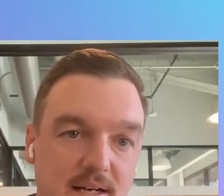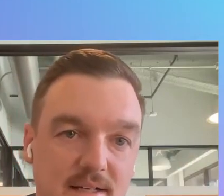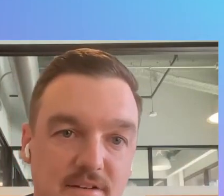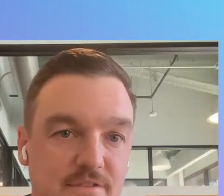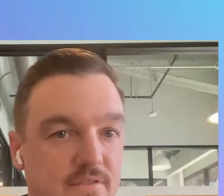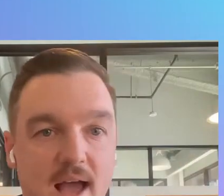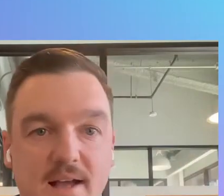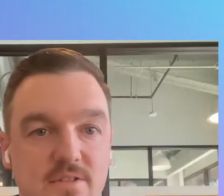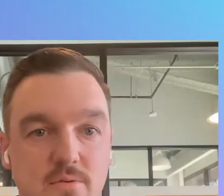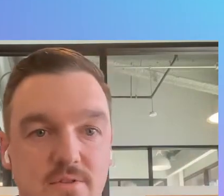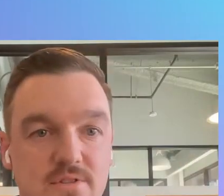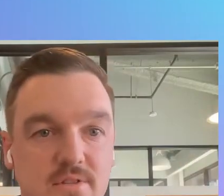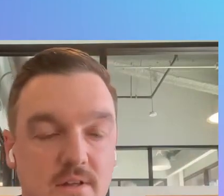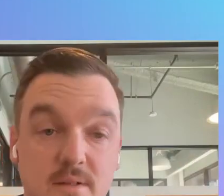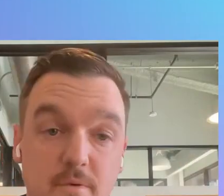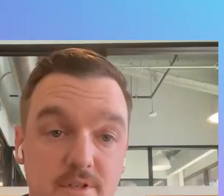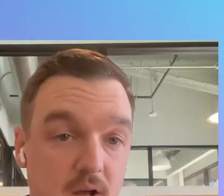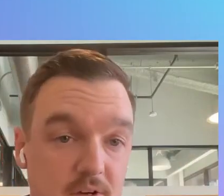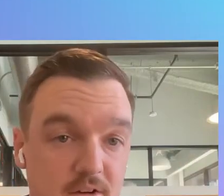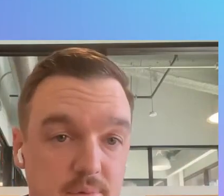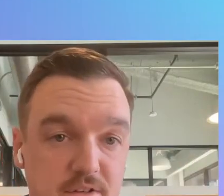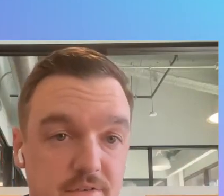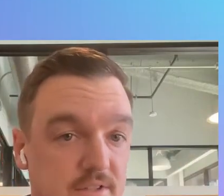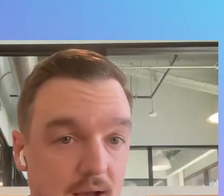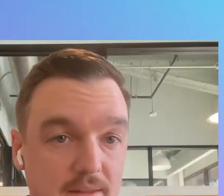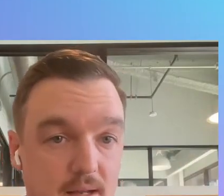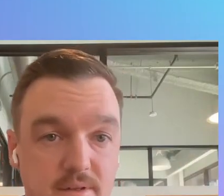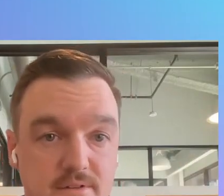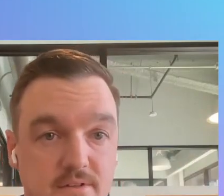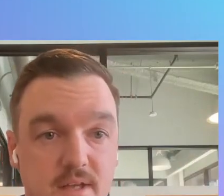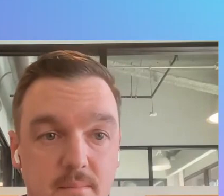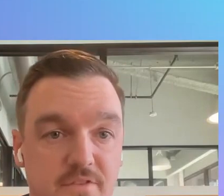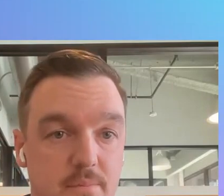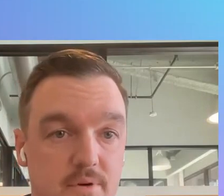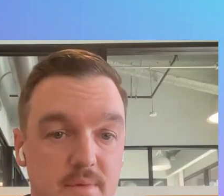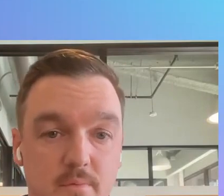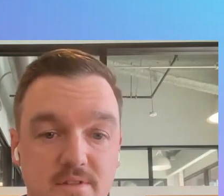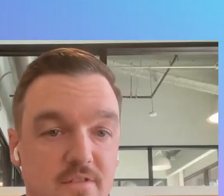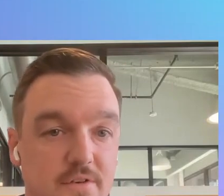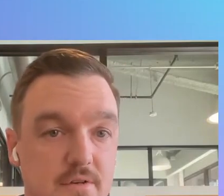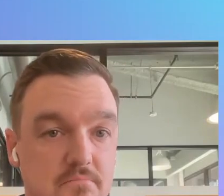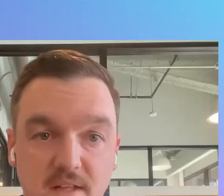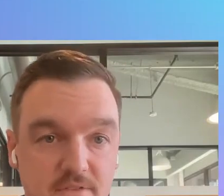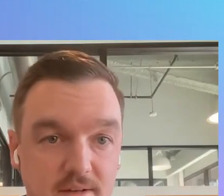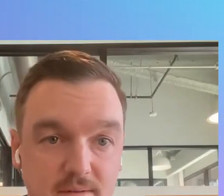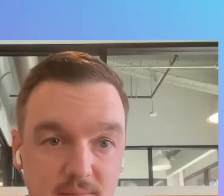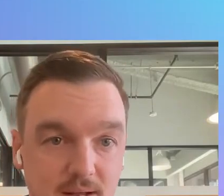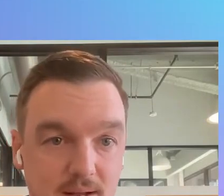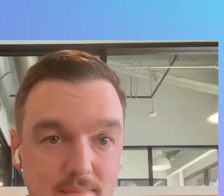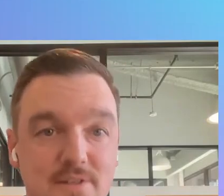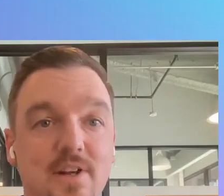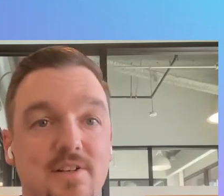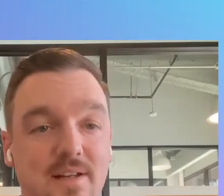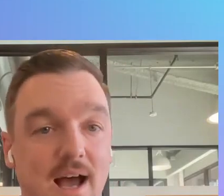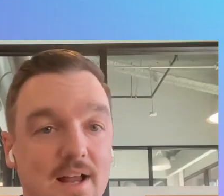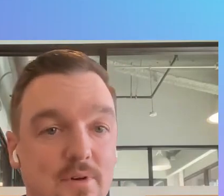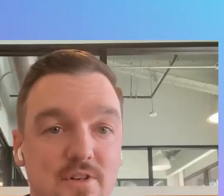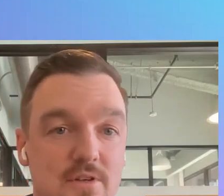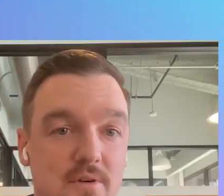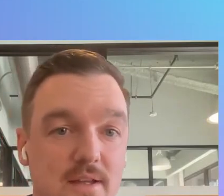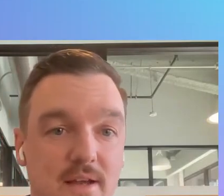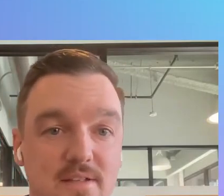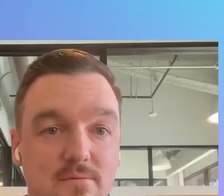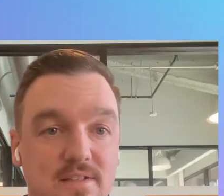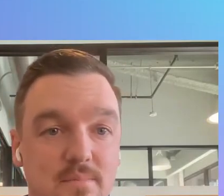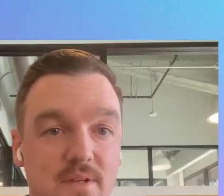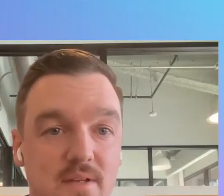And if Axe tools, some of which I'm covering, are completely free, so highly recommend using those. But if the premium ones aren't for you, that's fine. I'm not judging. I just want to show